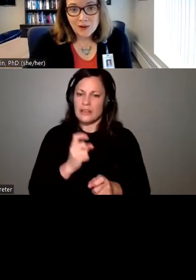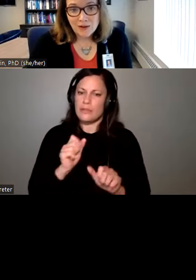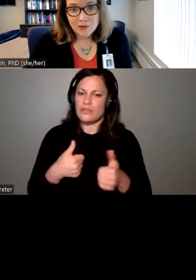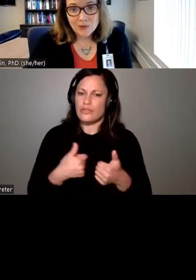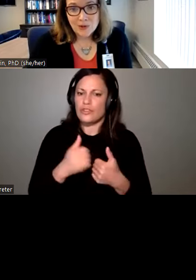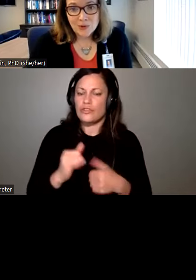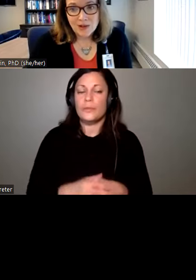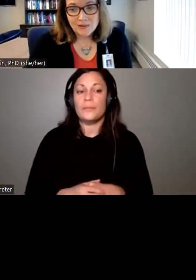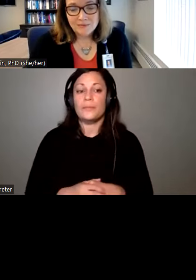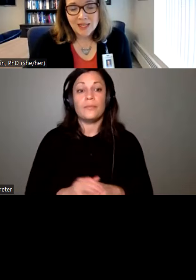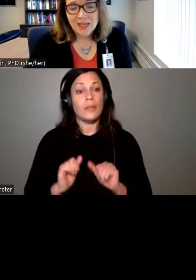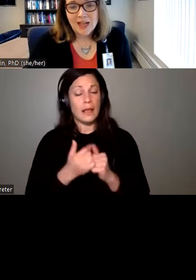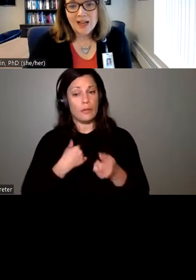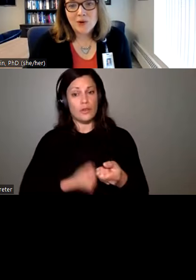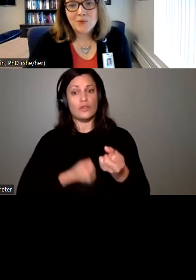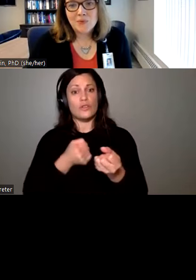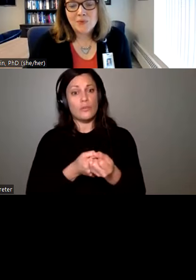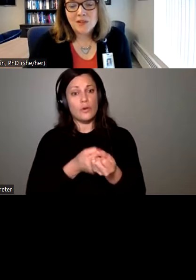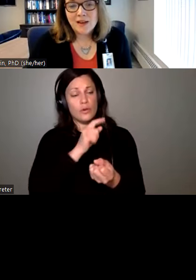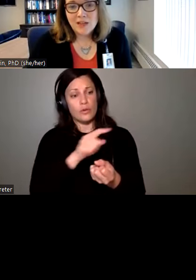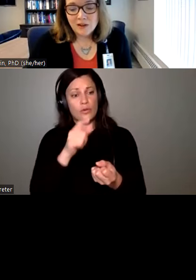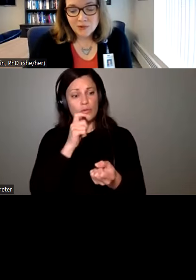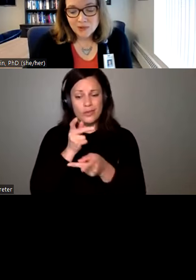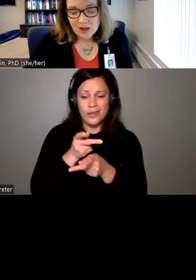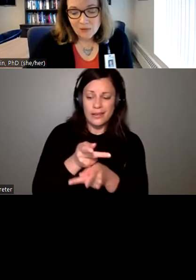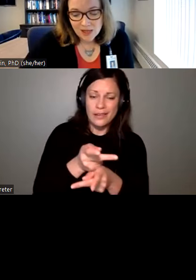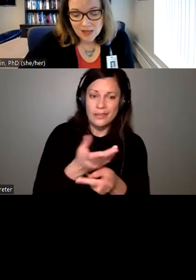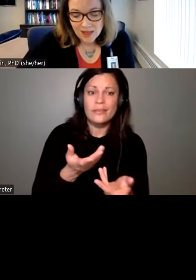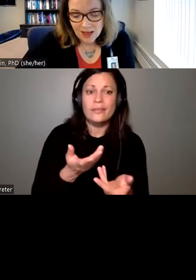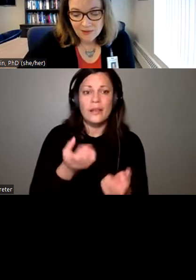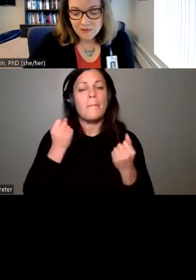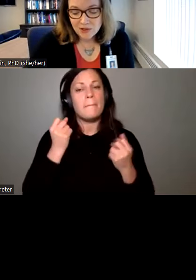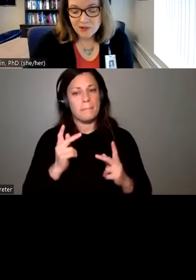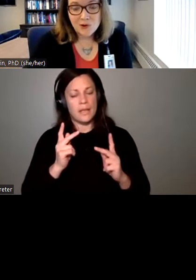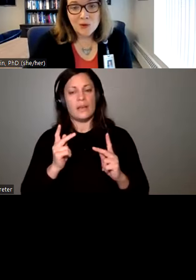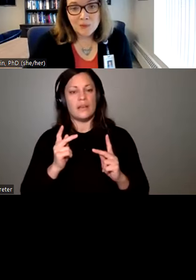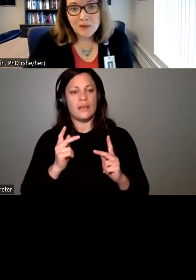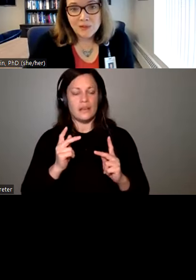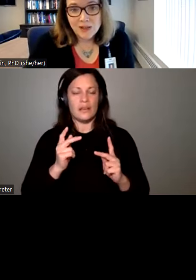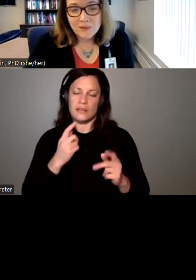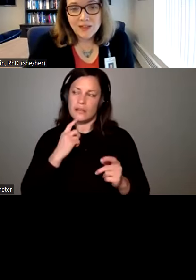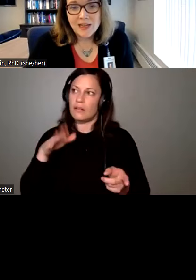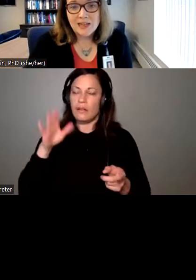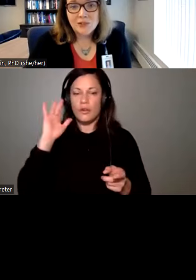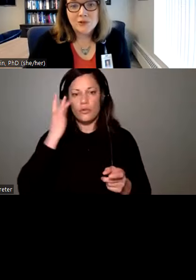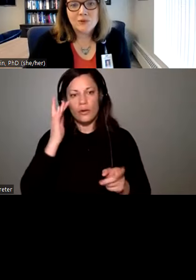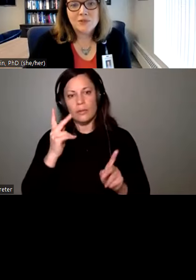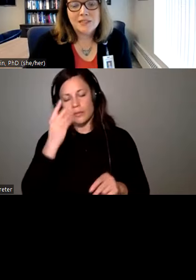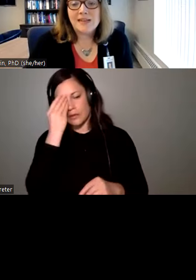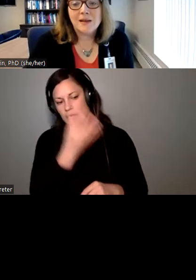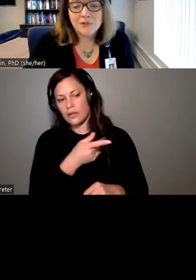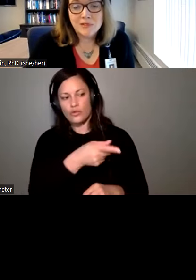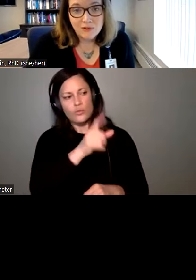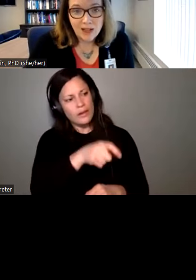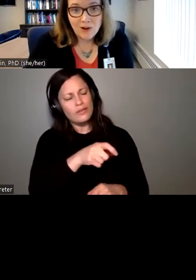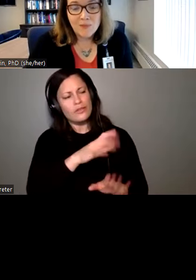support caregivers as we go along? You know, a lot of caregivers will tell me that they, you know, get annoyed when people tell them that they need to